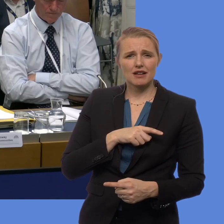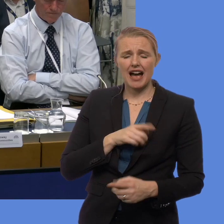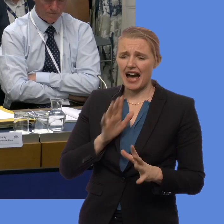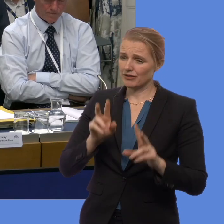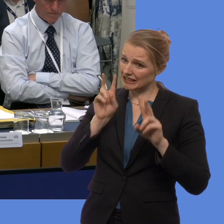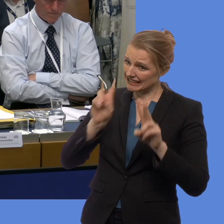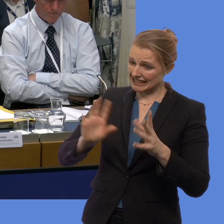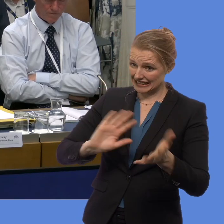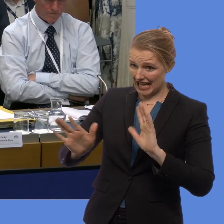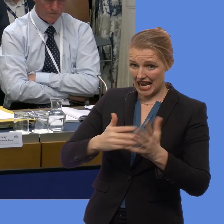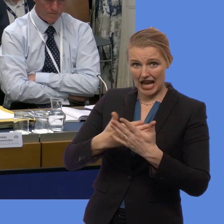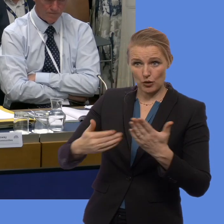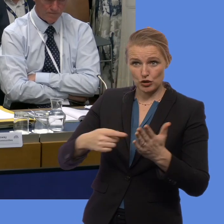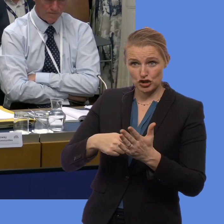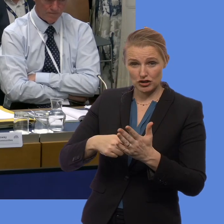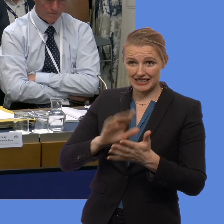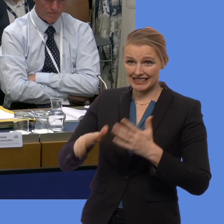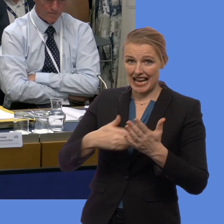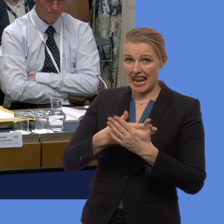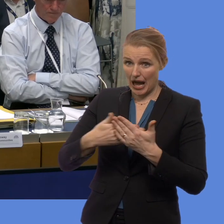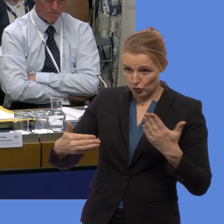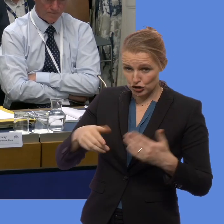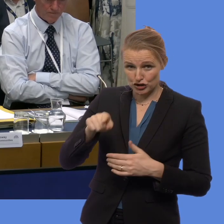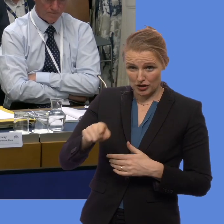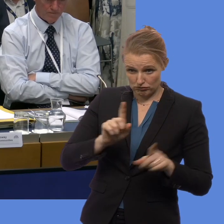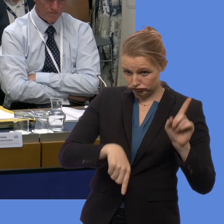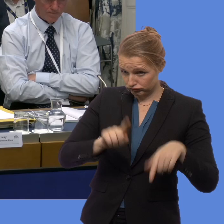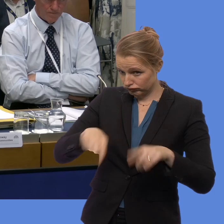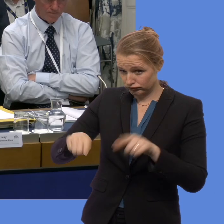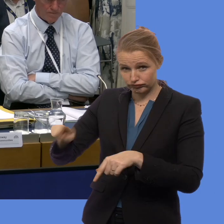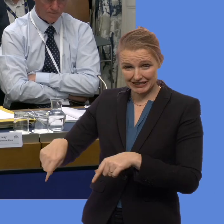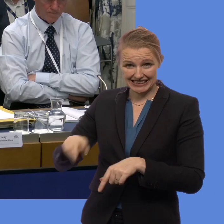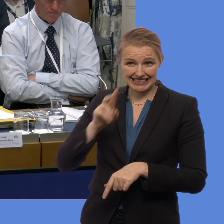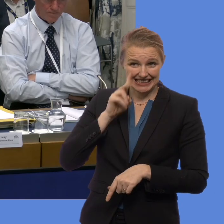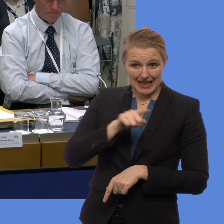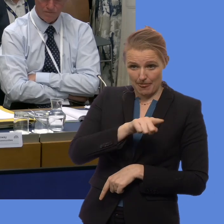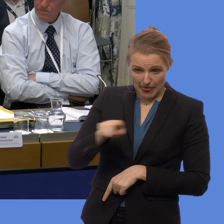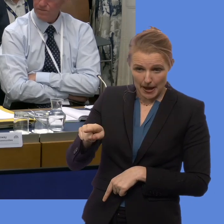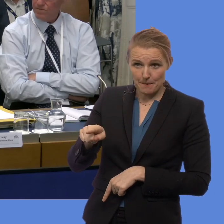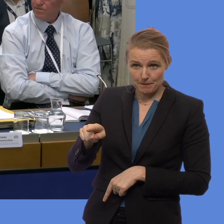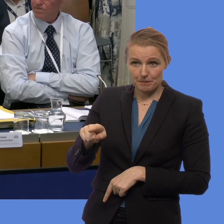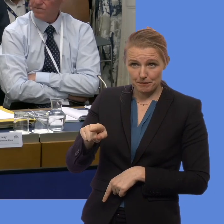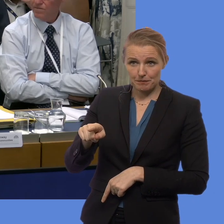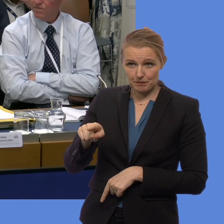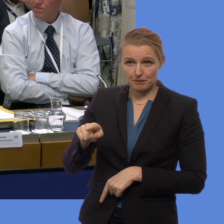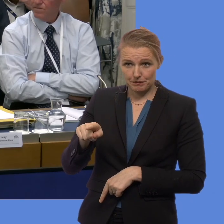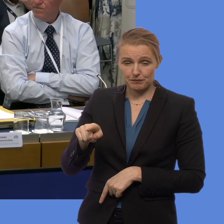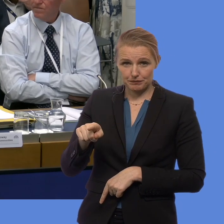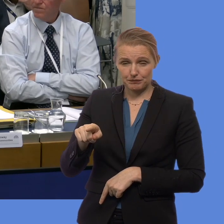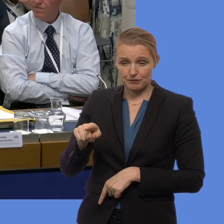sign languages and signed languages. Perhaps the problem is in the use of the noun sign